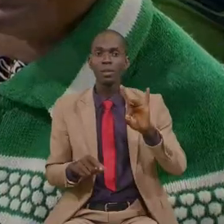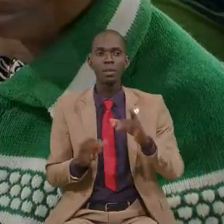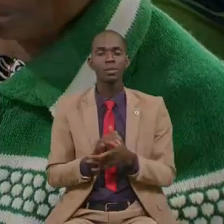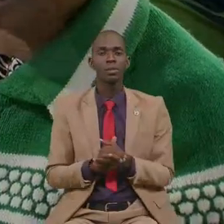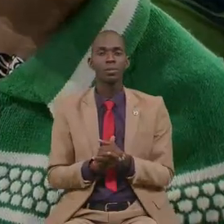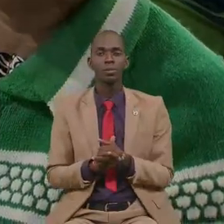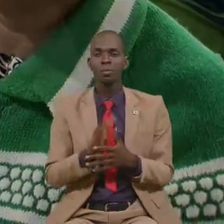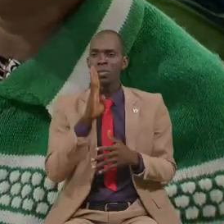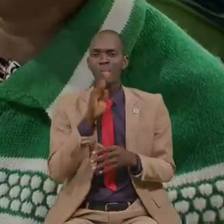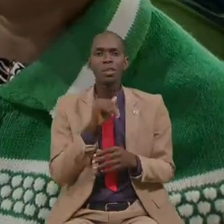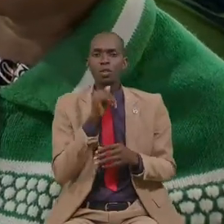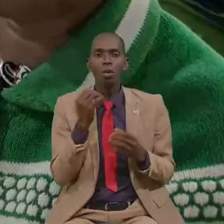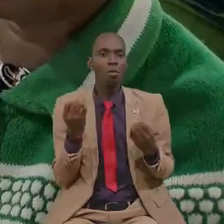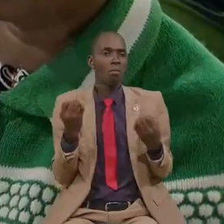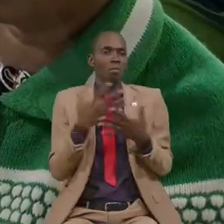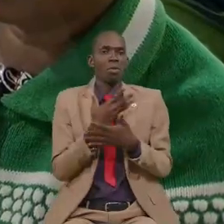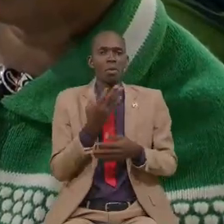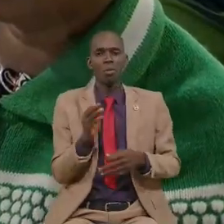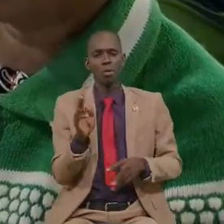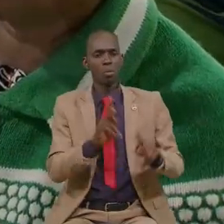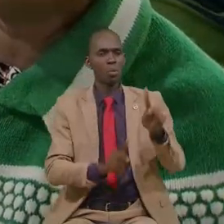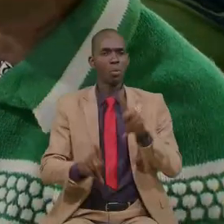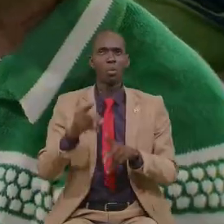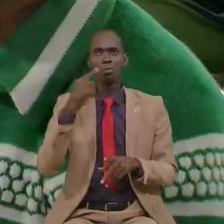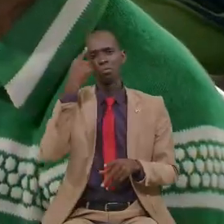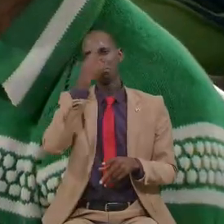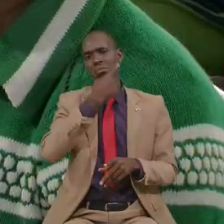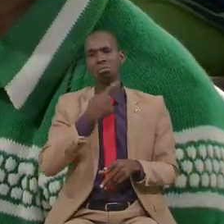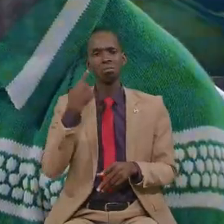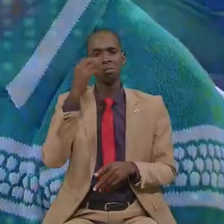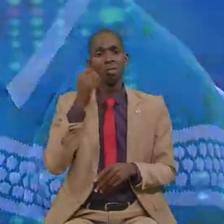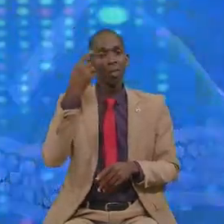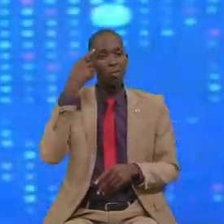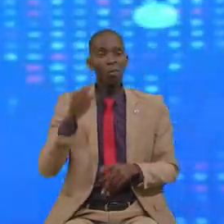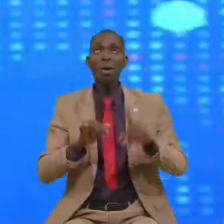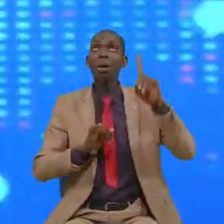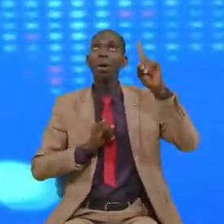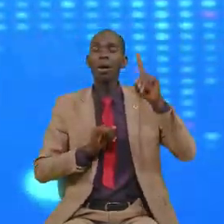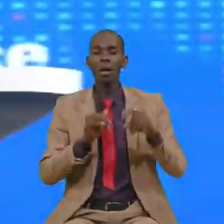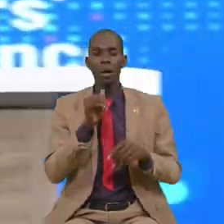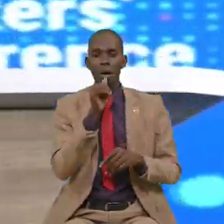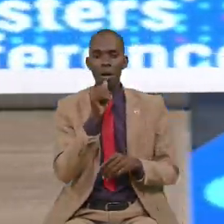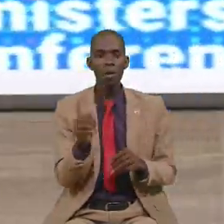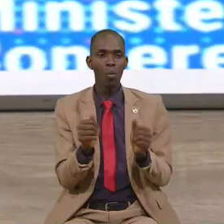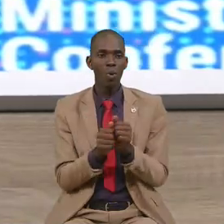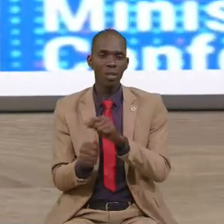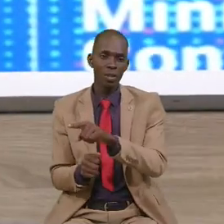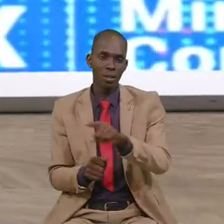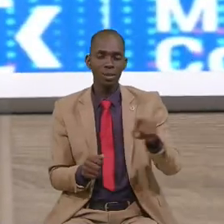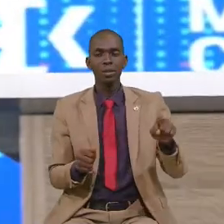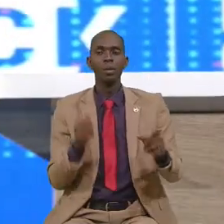be not afraid of their faces. For I am with thee.